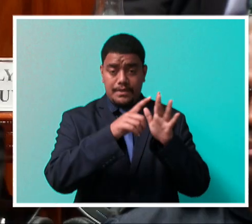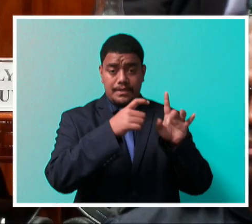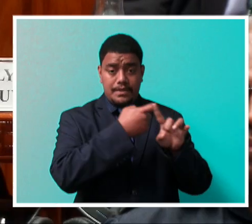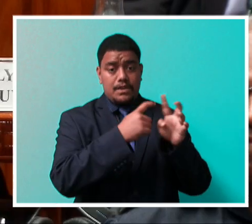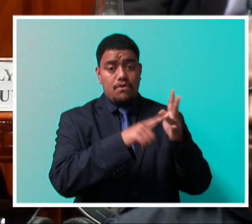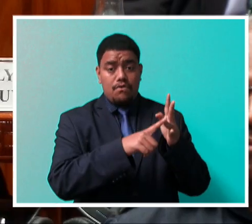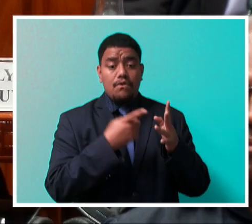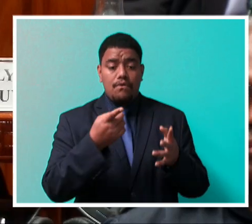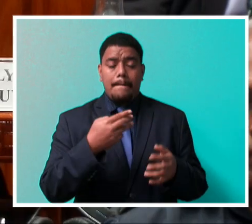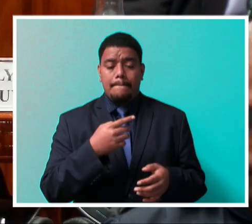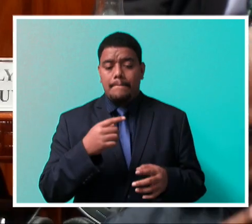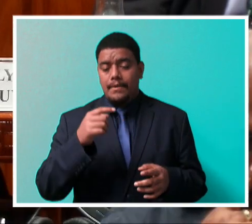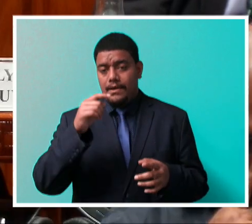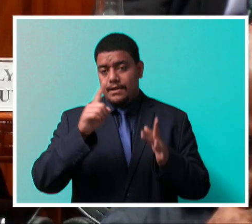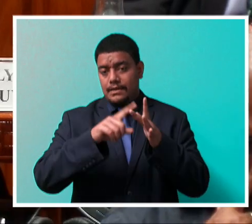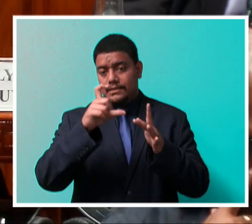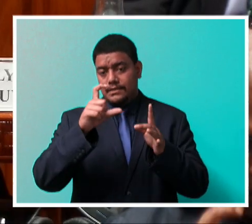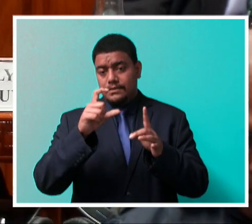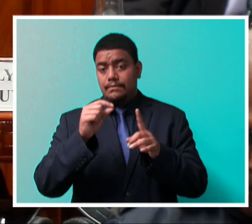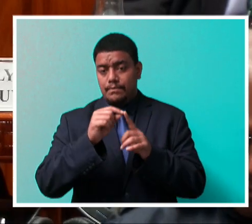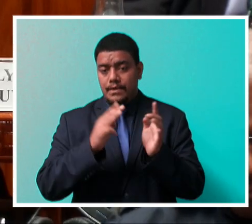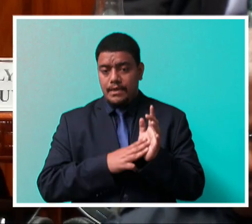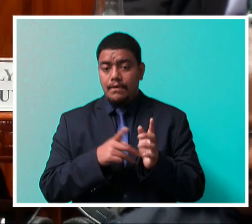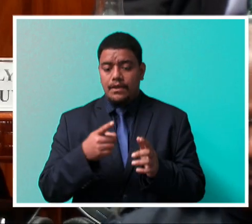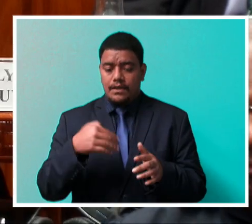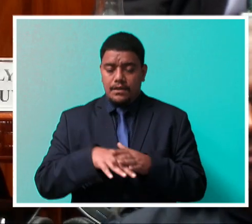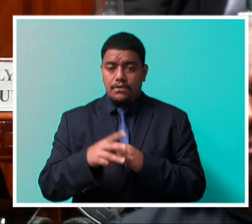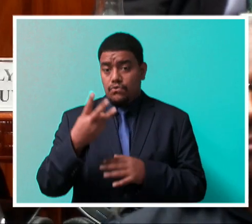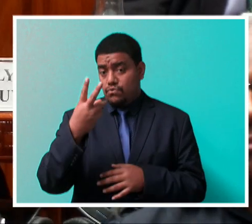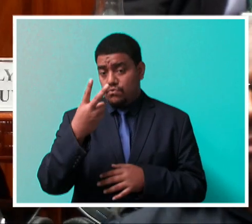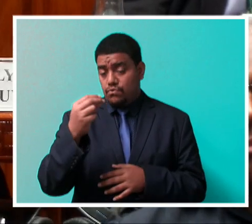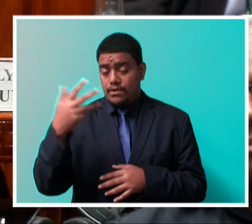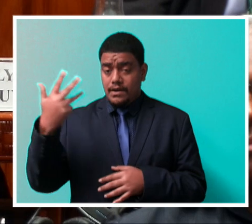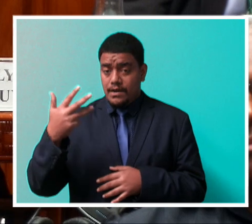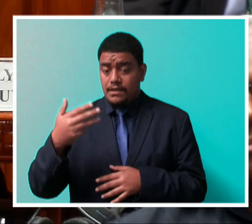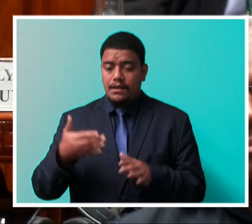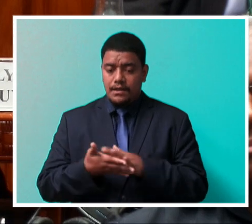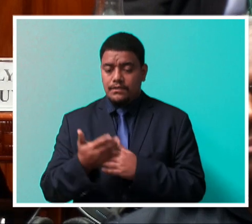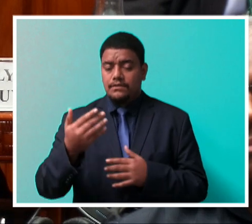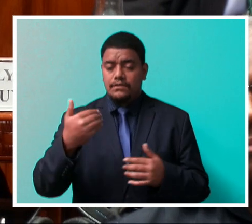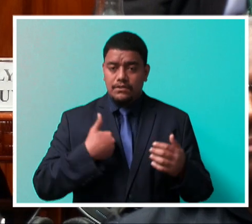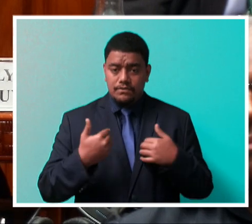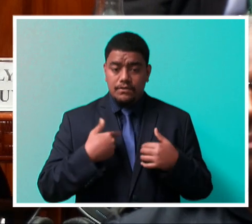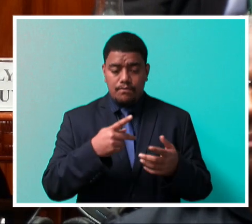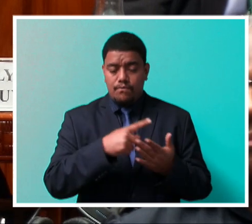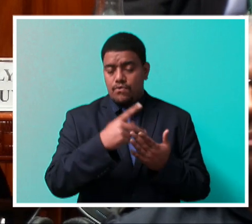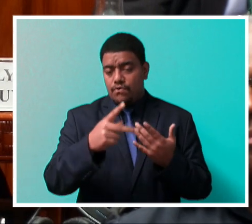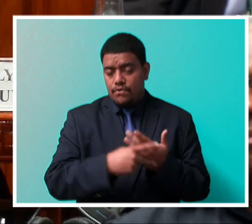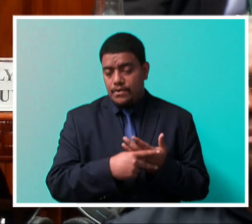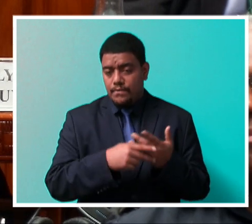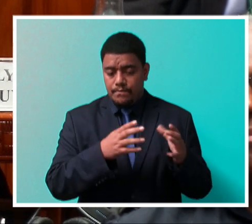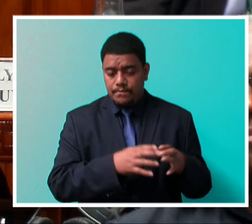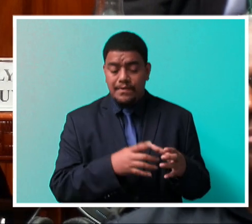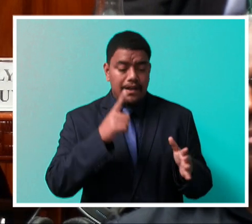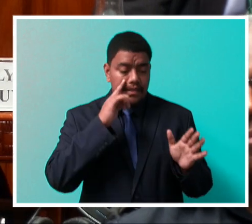Validation Mission, or ICVM, conducted in 2019 under the Universal Safety Oversight Audit Program,